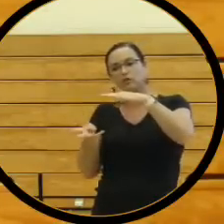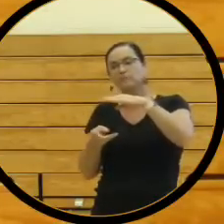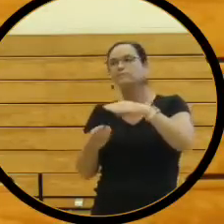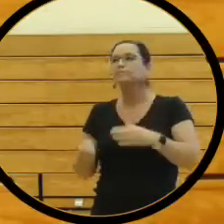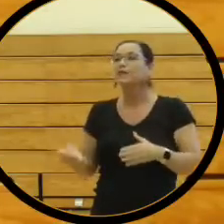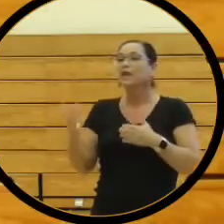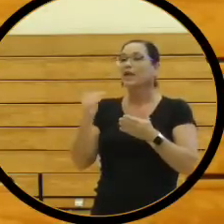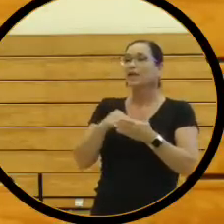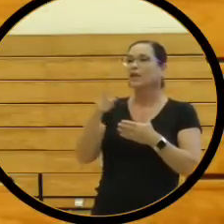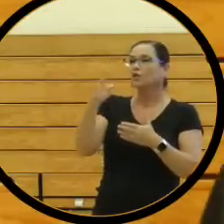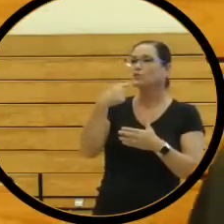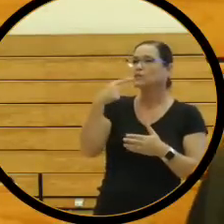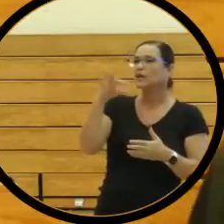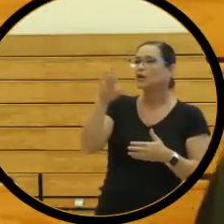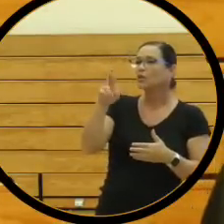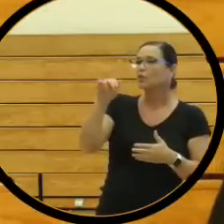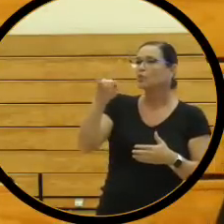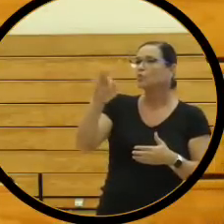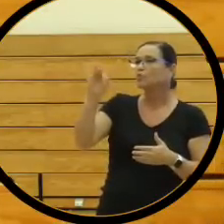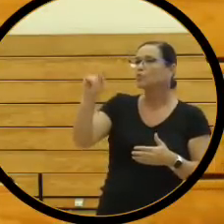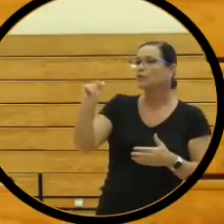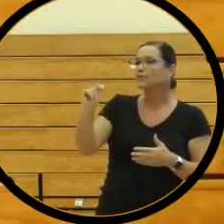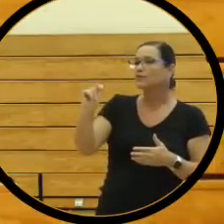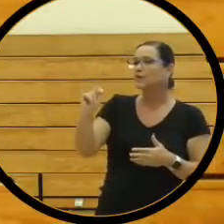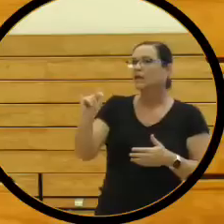Again, you said rift.